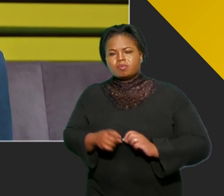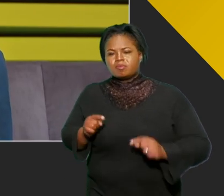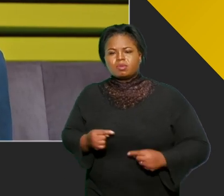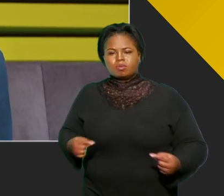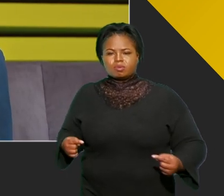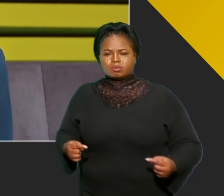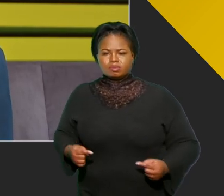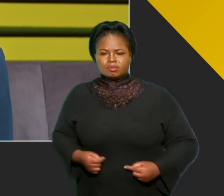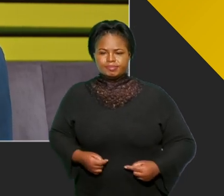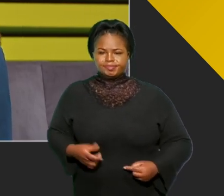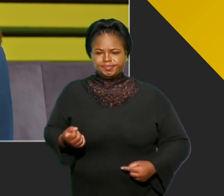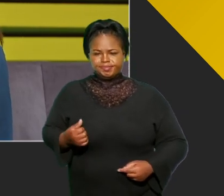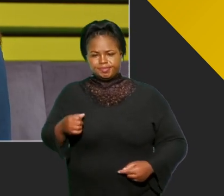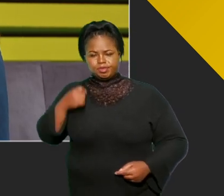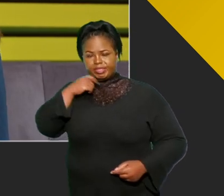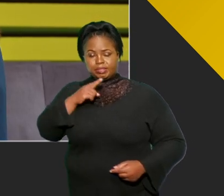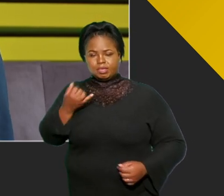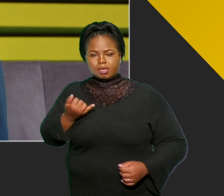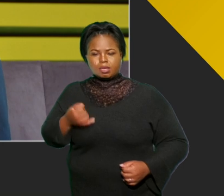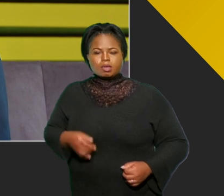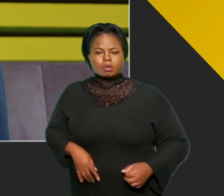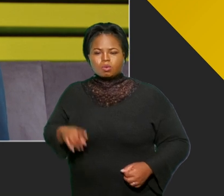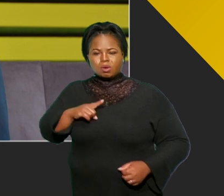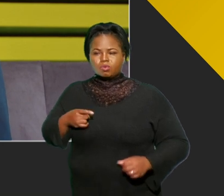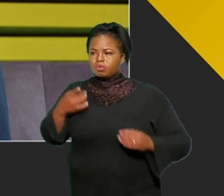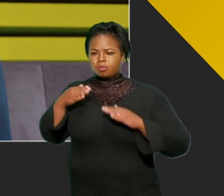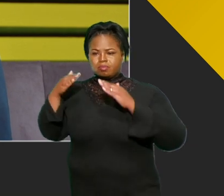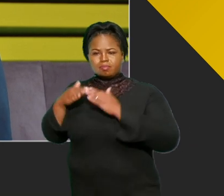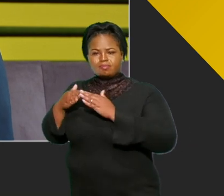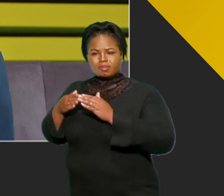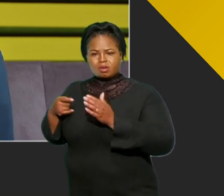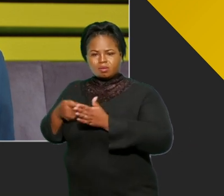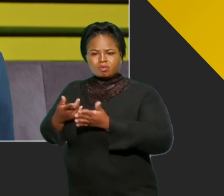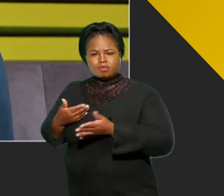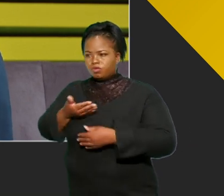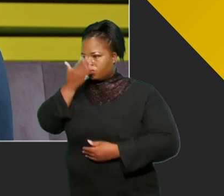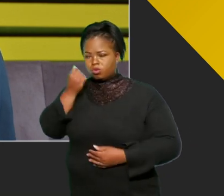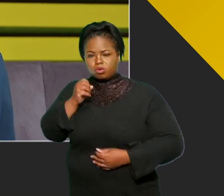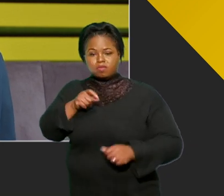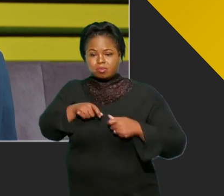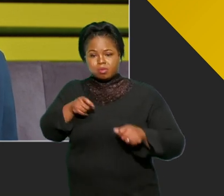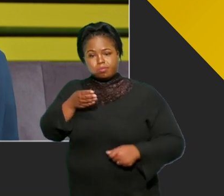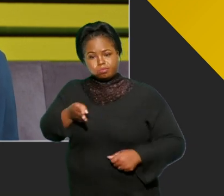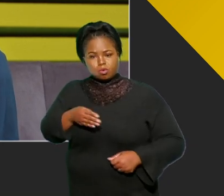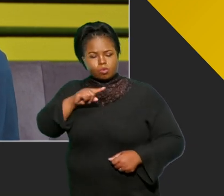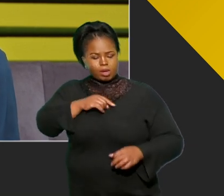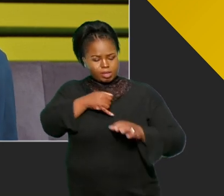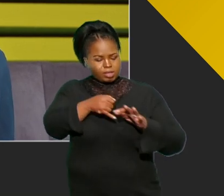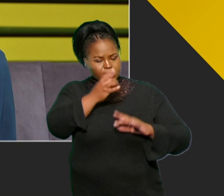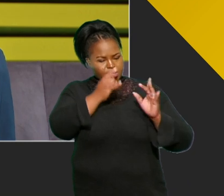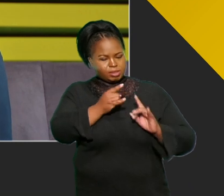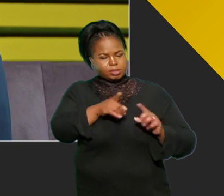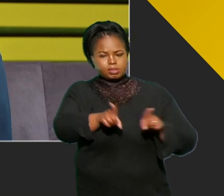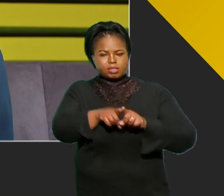if we are blind. Like, I'll tell you property owners, this yeah. is what happens. Yes. In the inner city, even